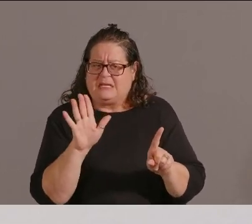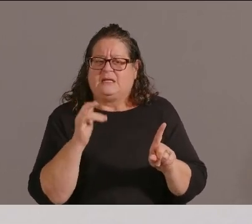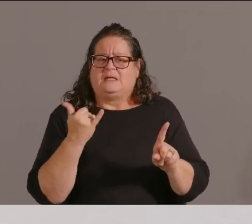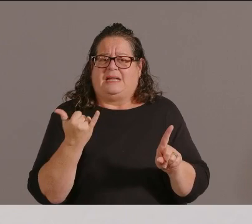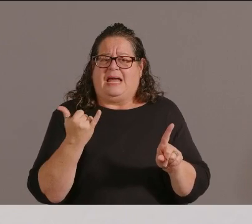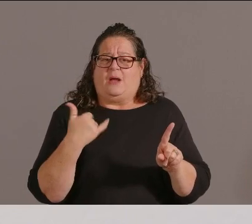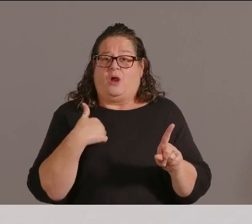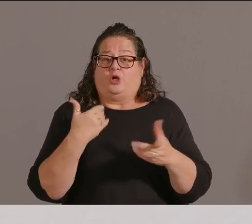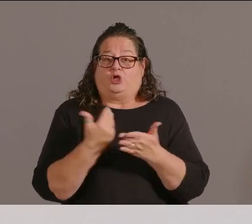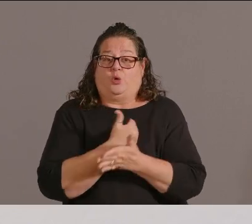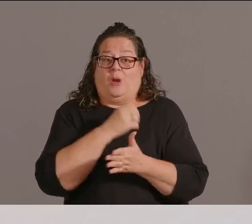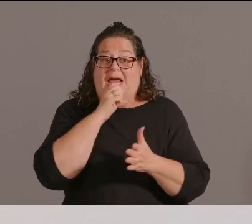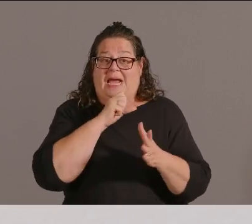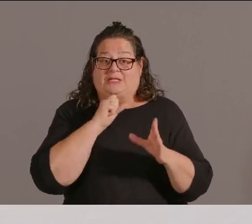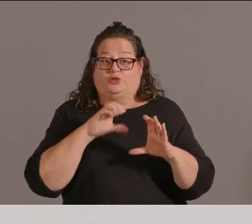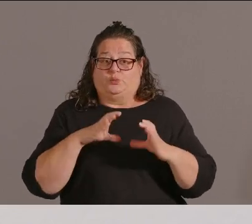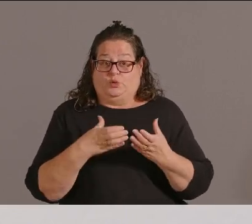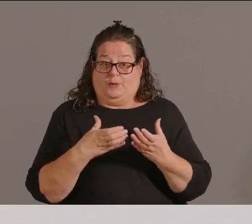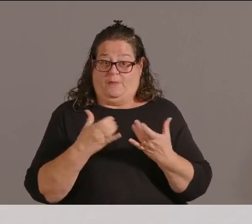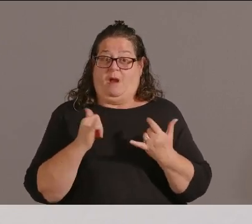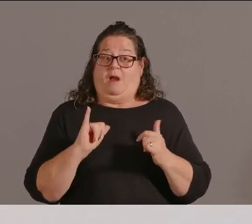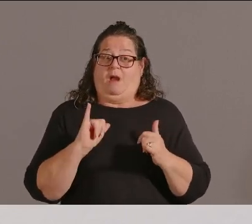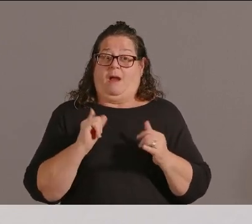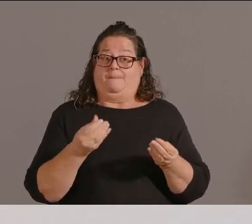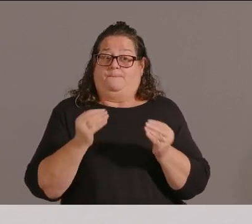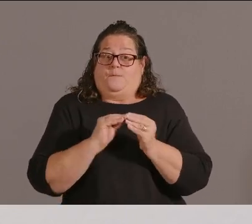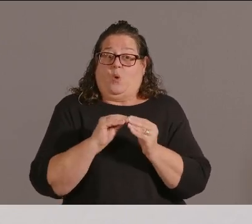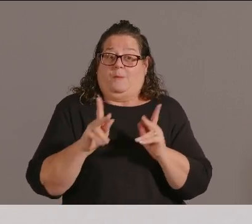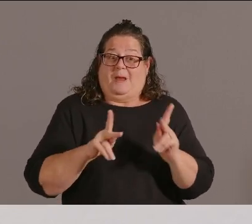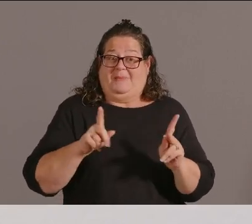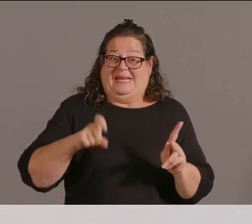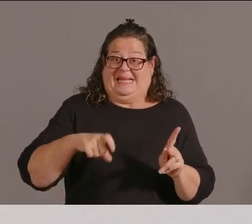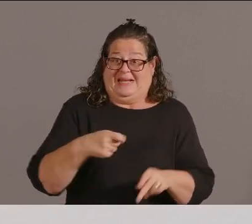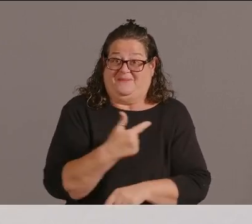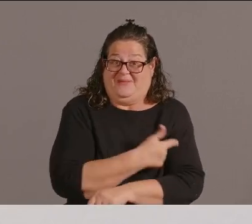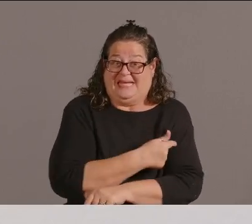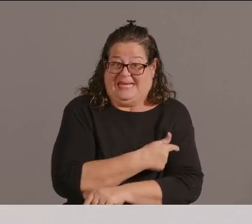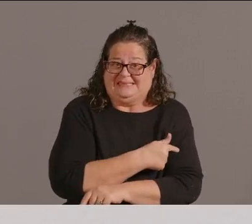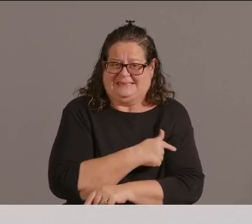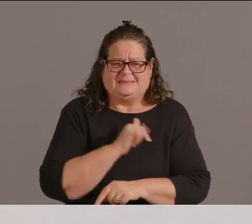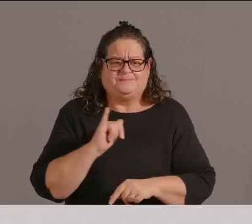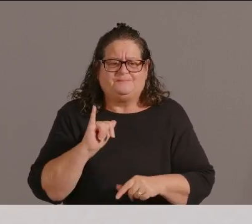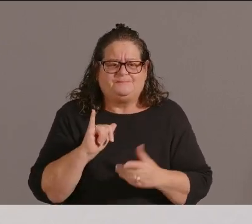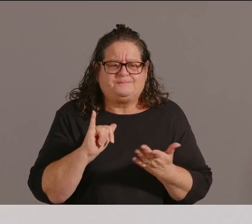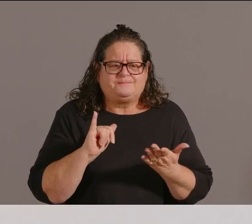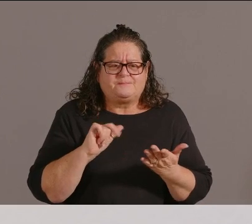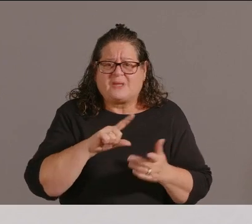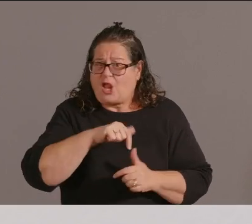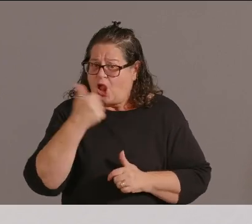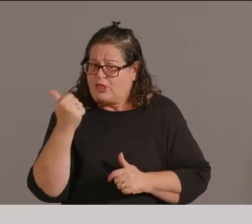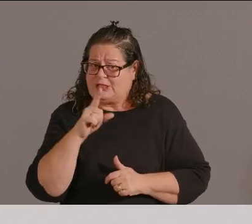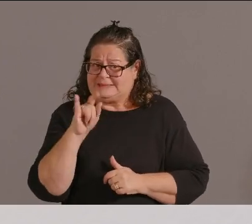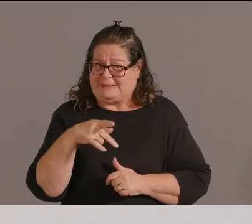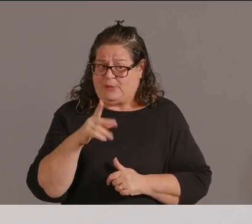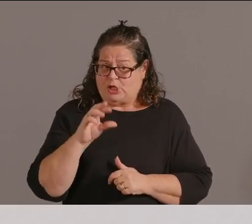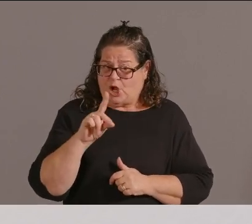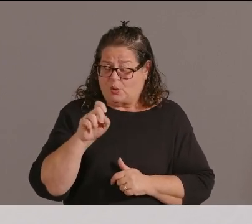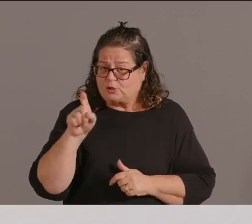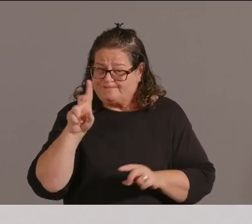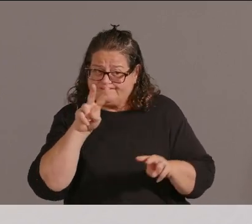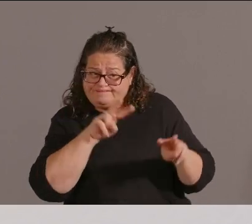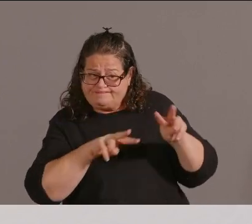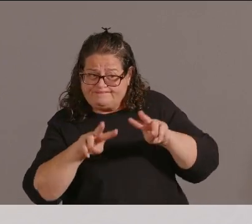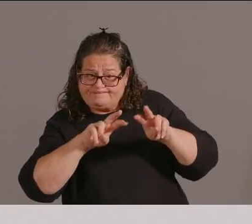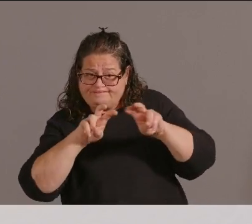we have more and more people that are going to be needing to be vaccinated, what other zip codes are you kind of looking at to maybe expand